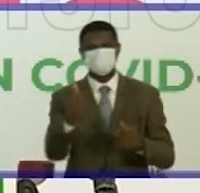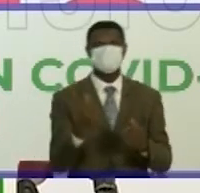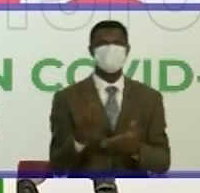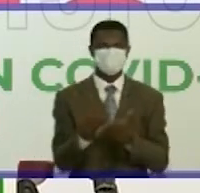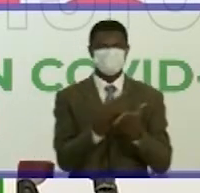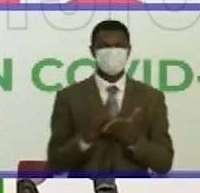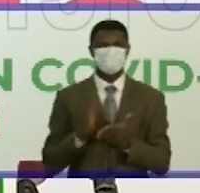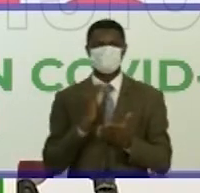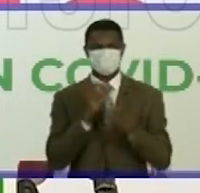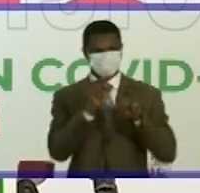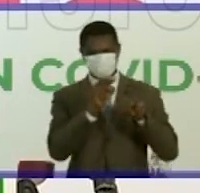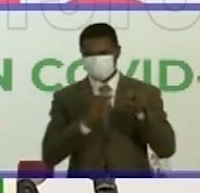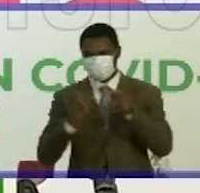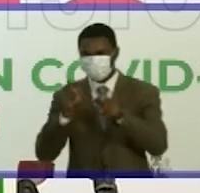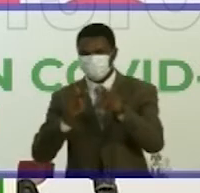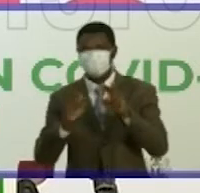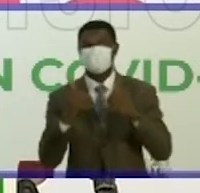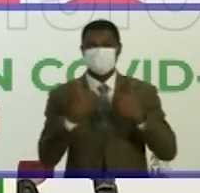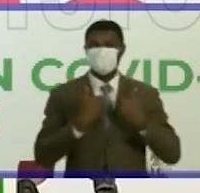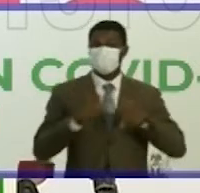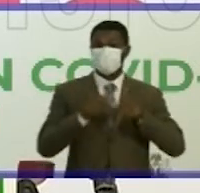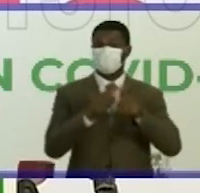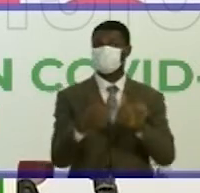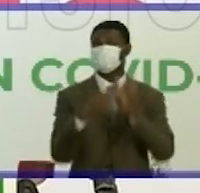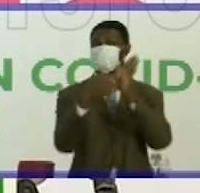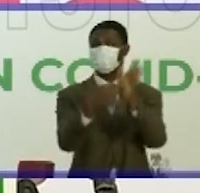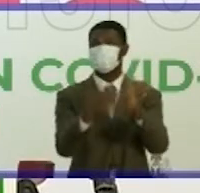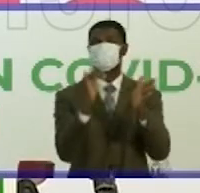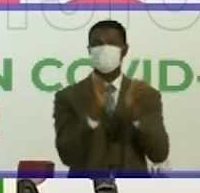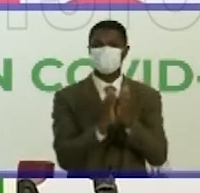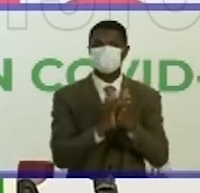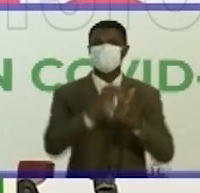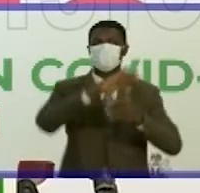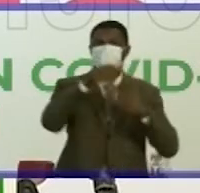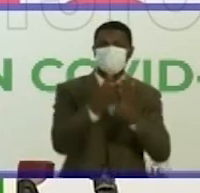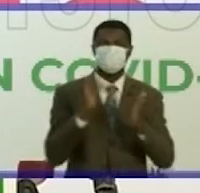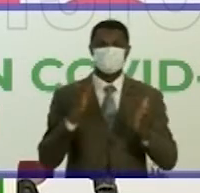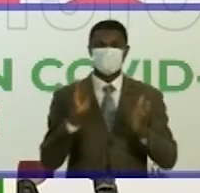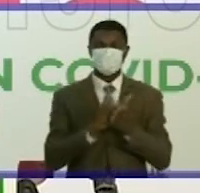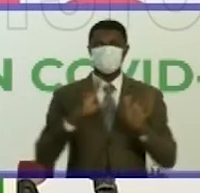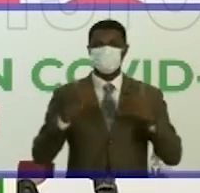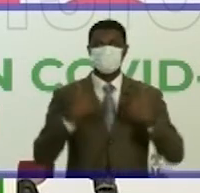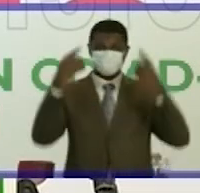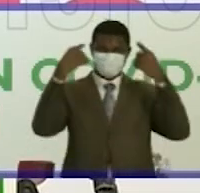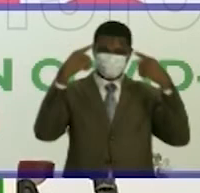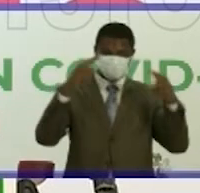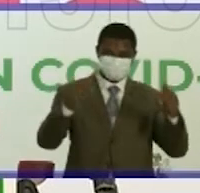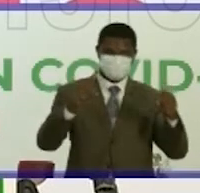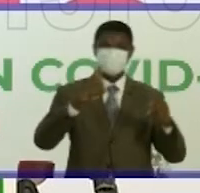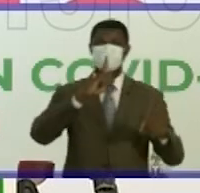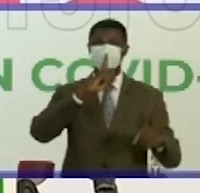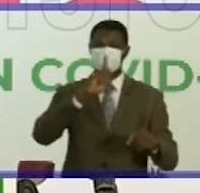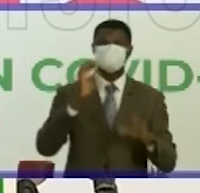Our assessment has also revealed that the foregoing accomplishments and plans notwithstanding, the